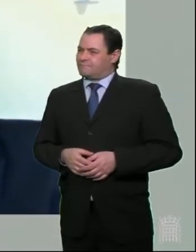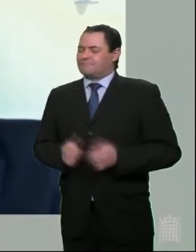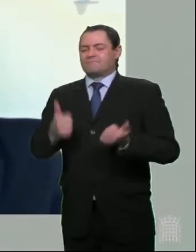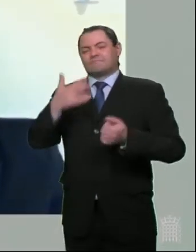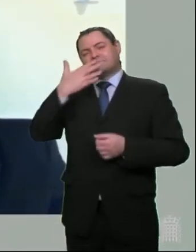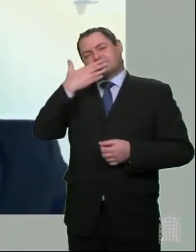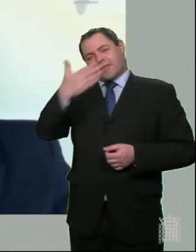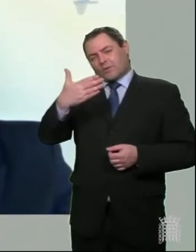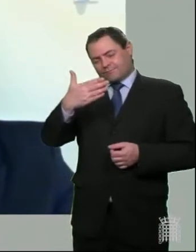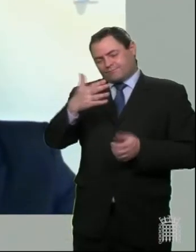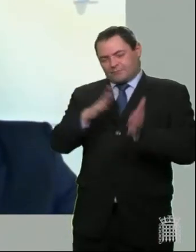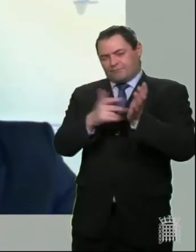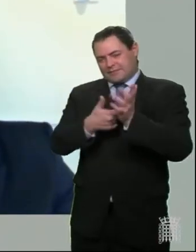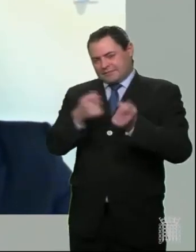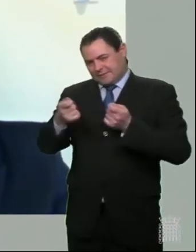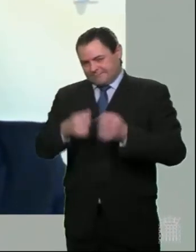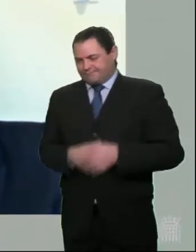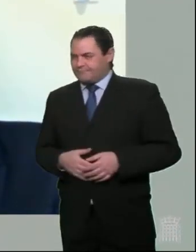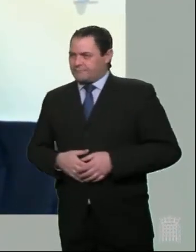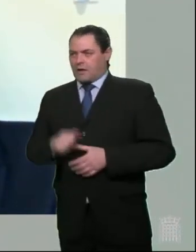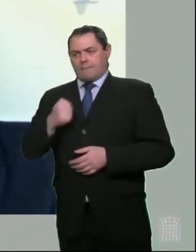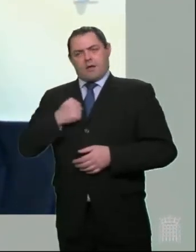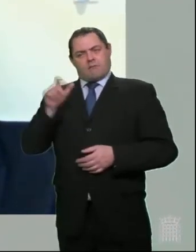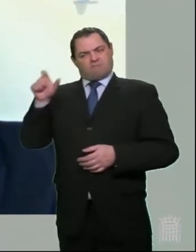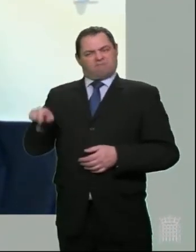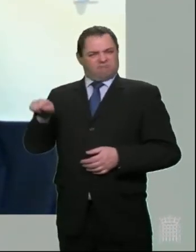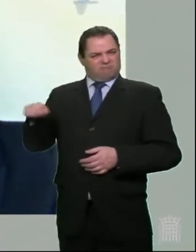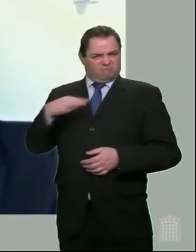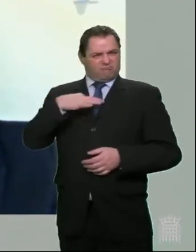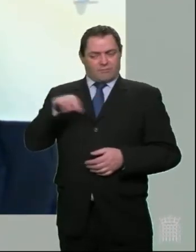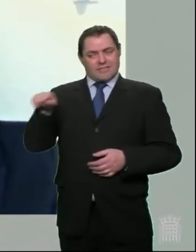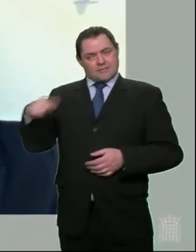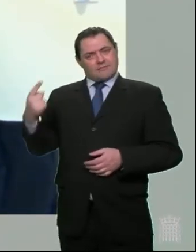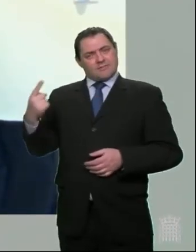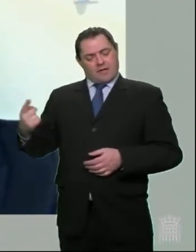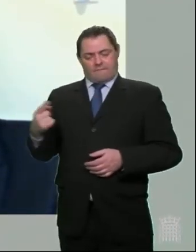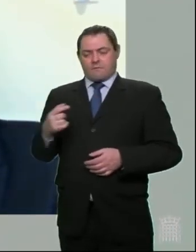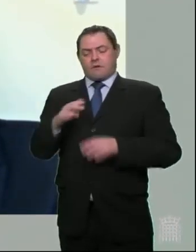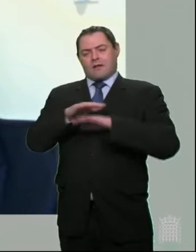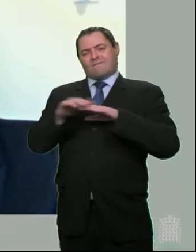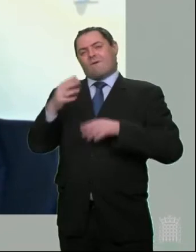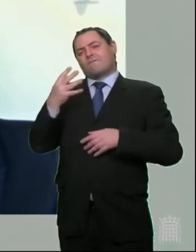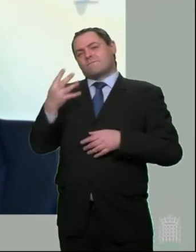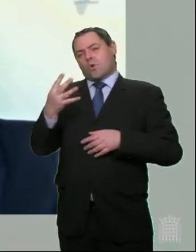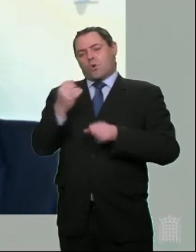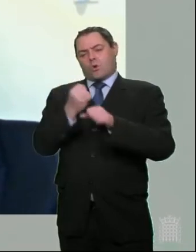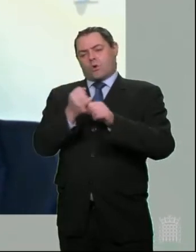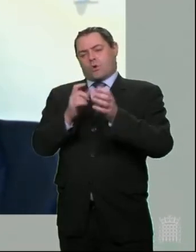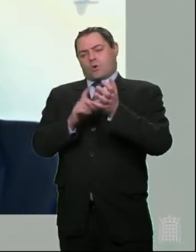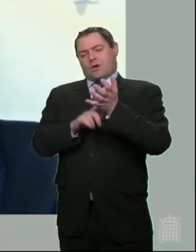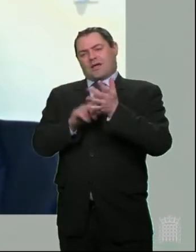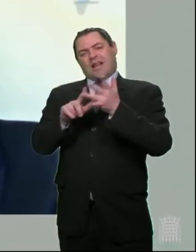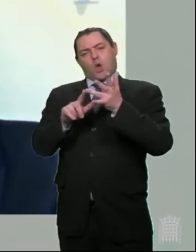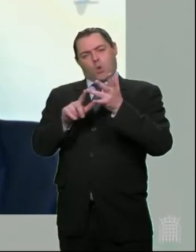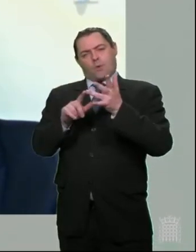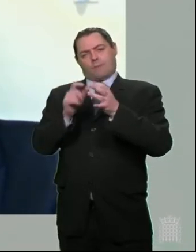Thank you, Mr. Speaker. My constituent, David Hopkins, lives with grade 4 glioblastoma. The pioneering immunotherapy